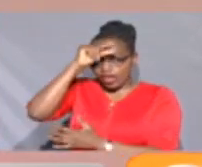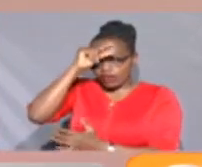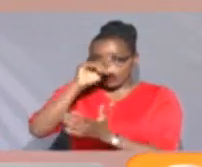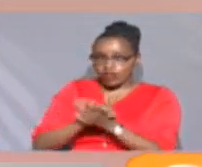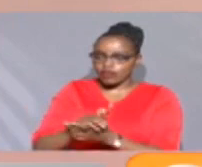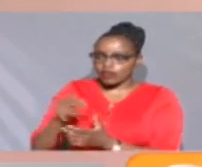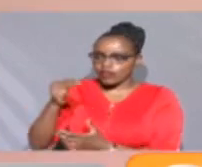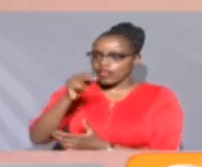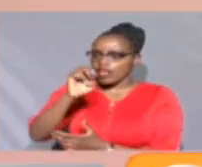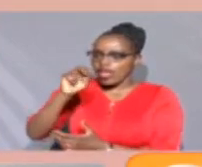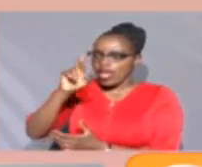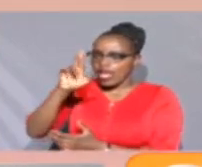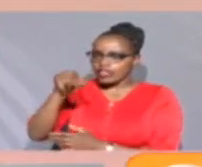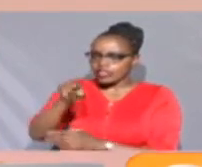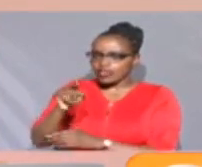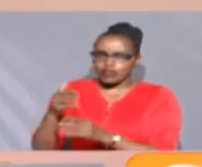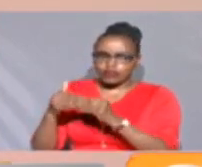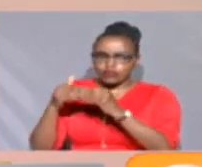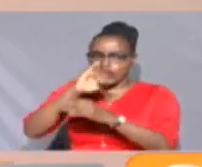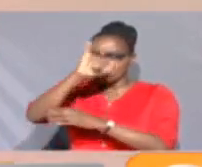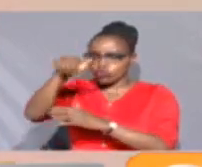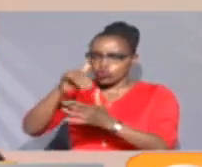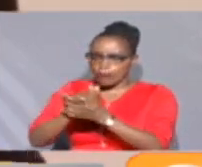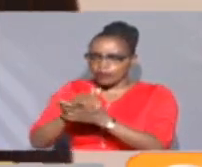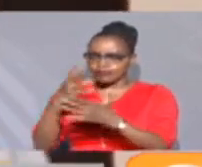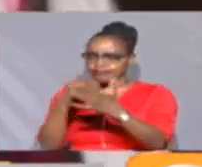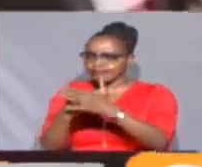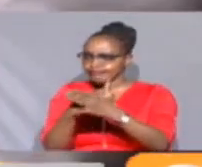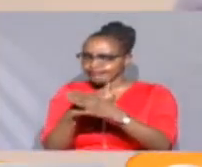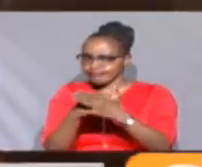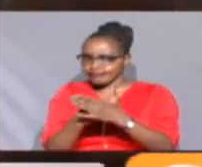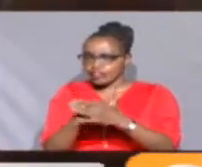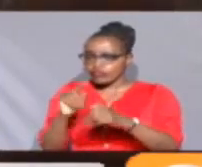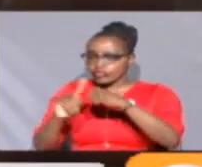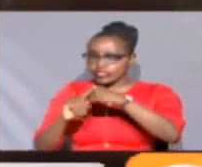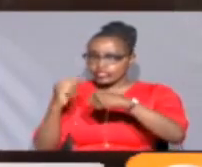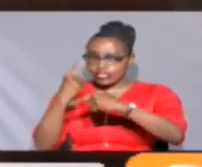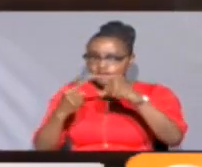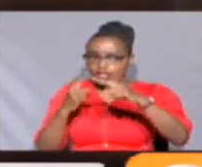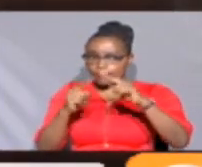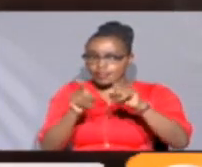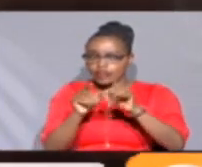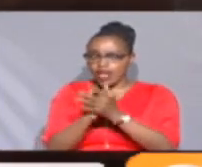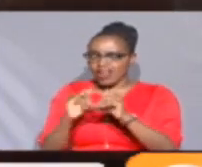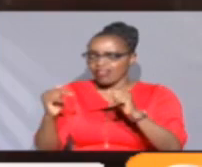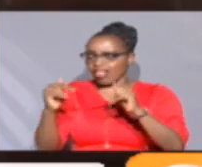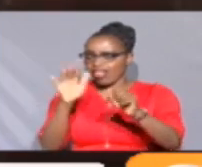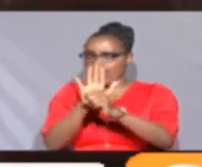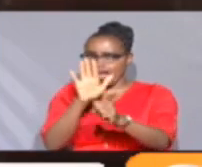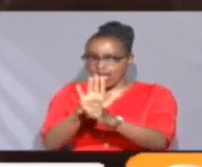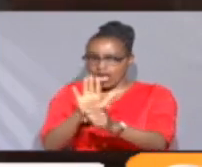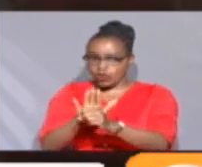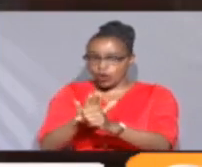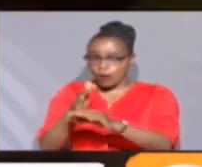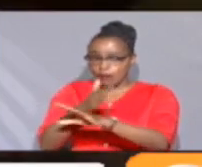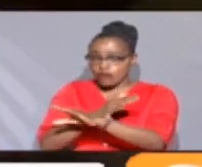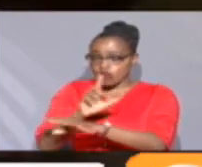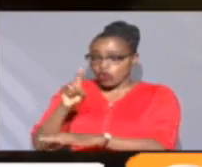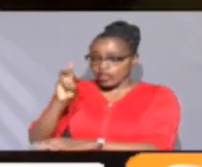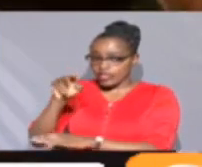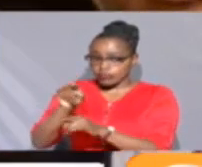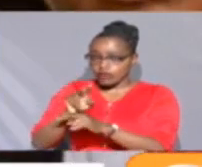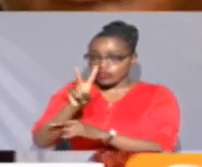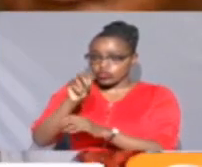Henry Kiplagat Rotich has driven the Jubilee government's fiscal agenda for 6 years, but not without controversy. Before the dam scandal,